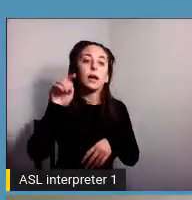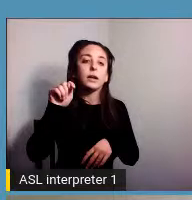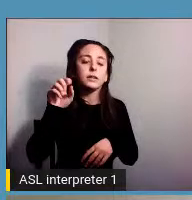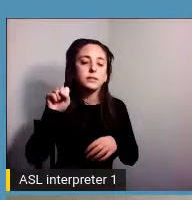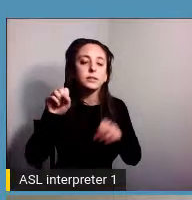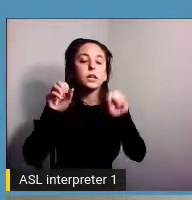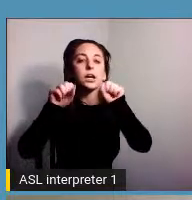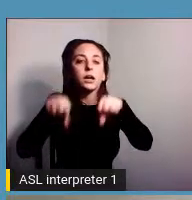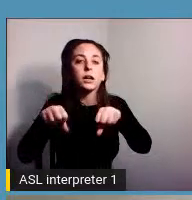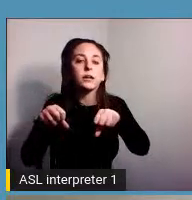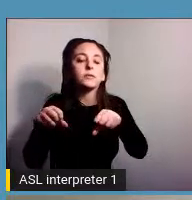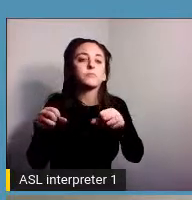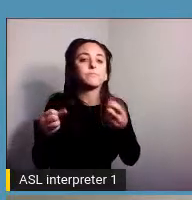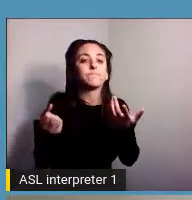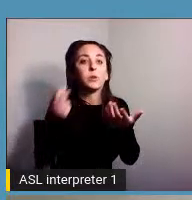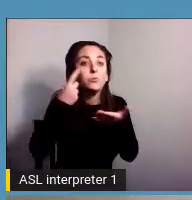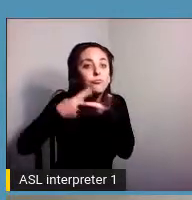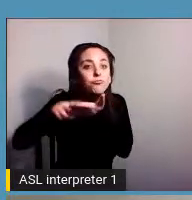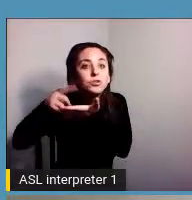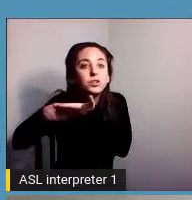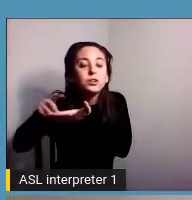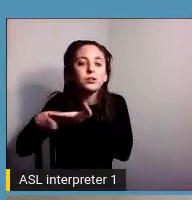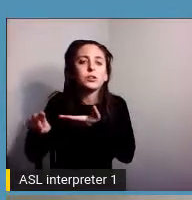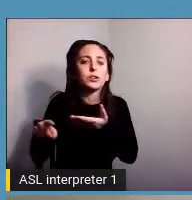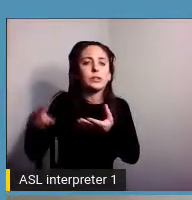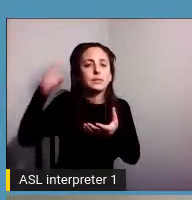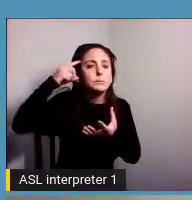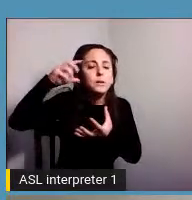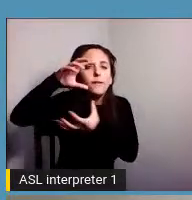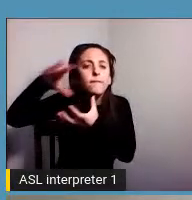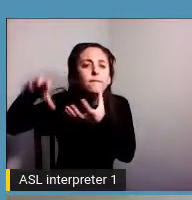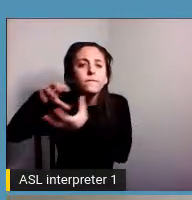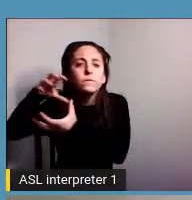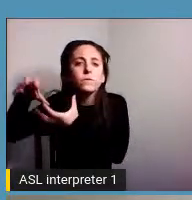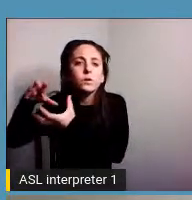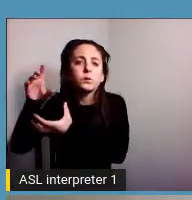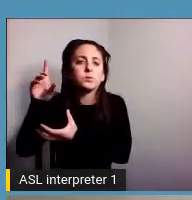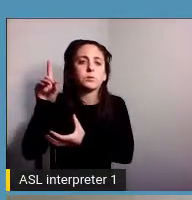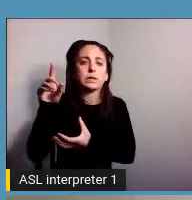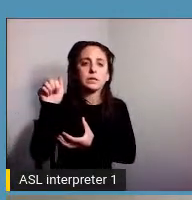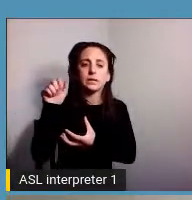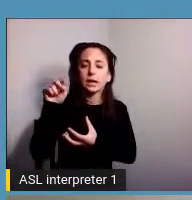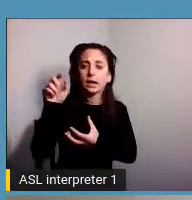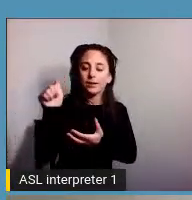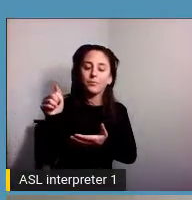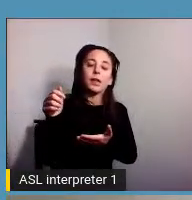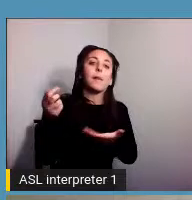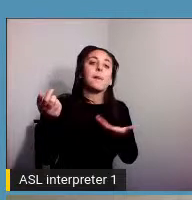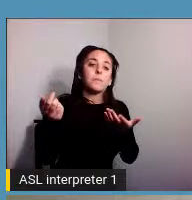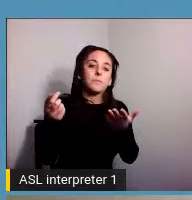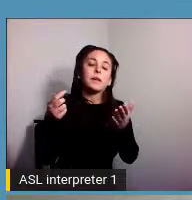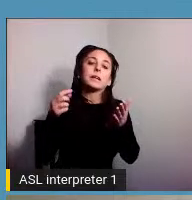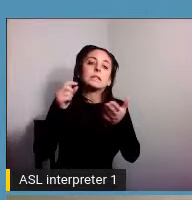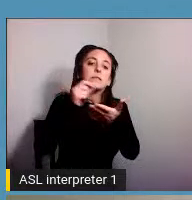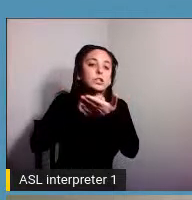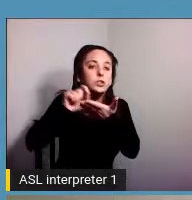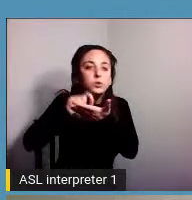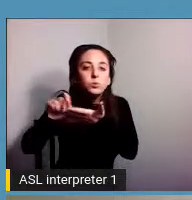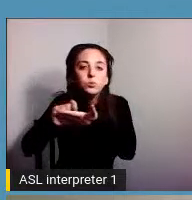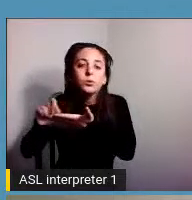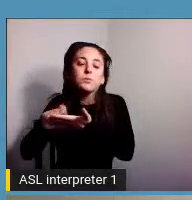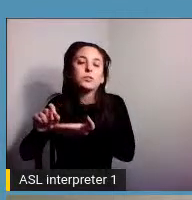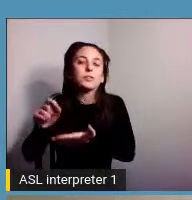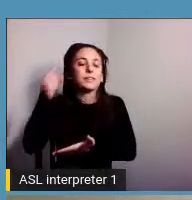really confuse a researcher trying to use the data, make them think an inscription is there that isn't, or something like that.